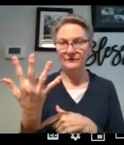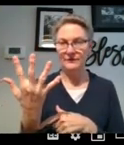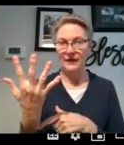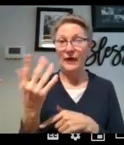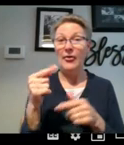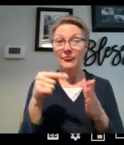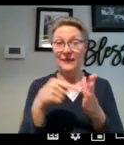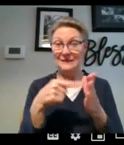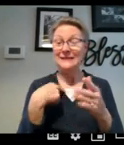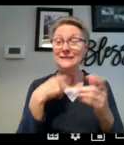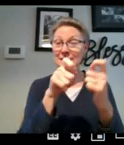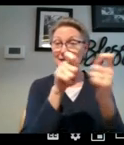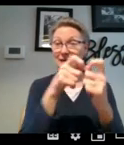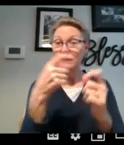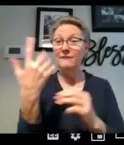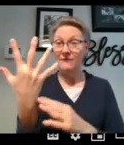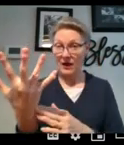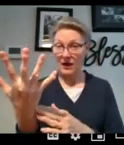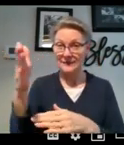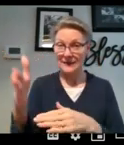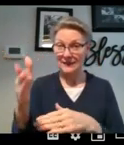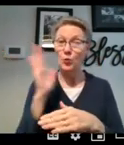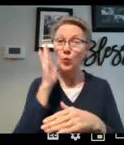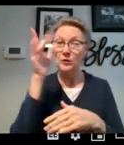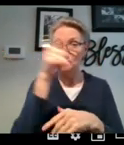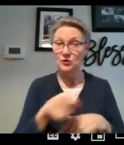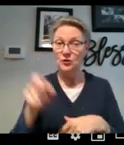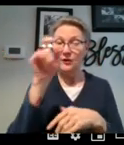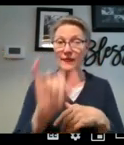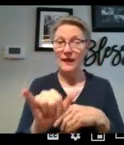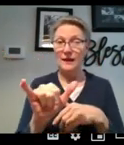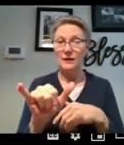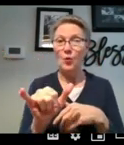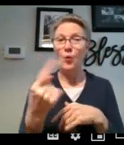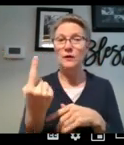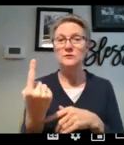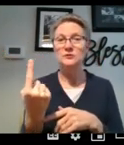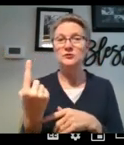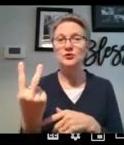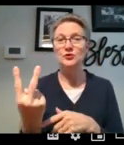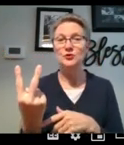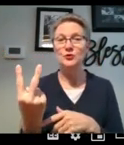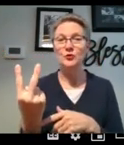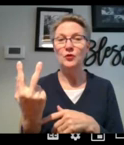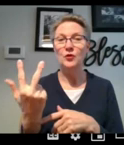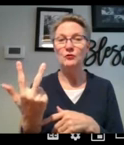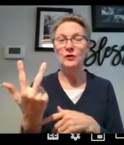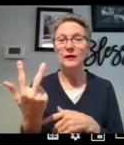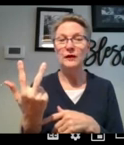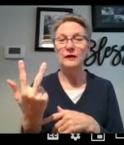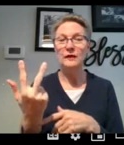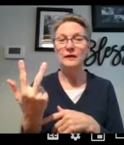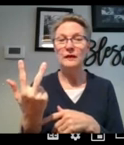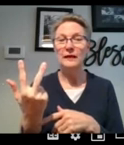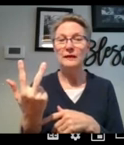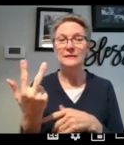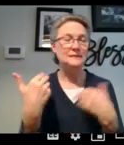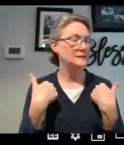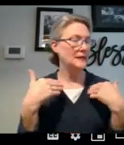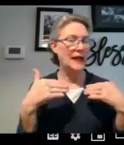this one has exactly 5. So I'm going to circle that. 1, 2, 3. This one